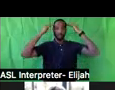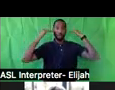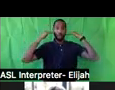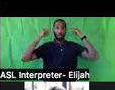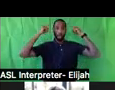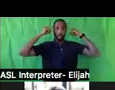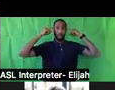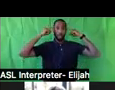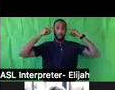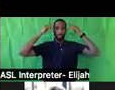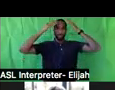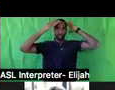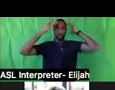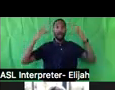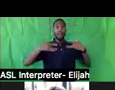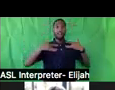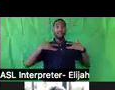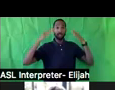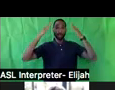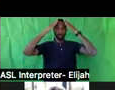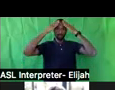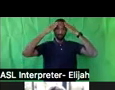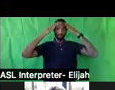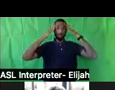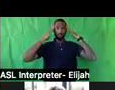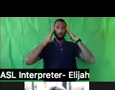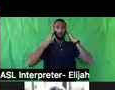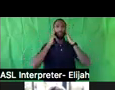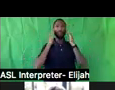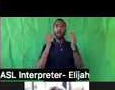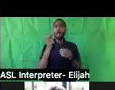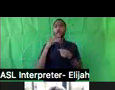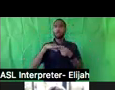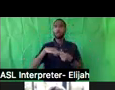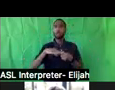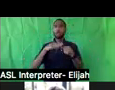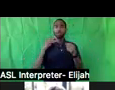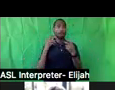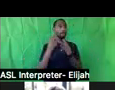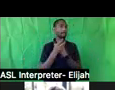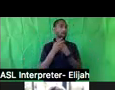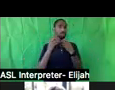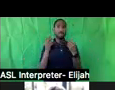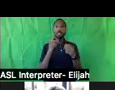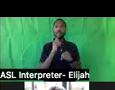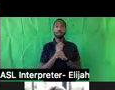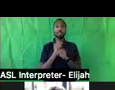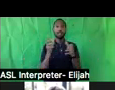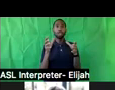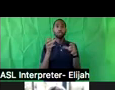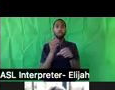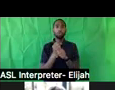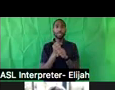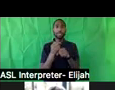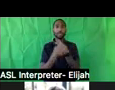feet, just feeling into giving a little pressure to my bones, literally squeezing my bones.